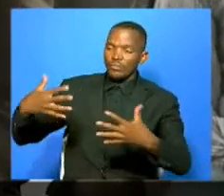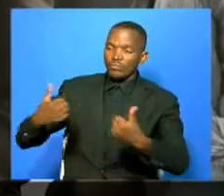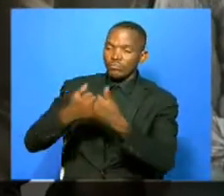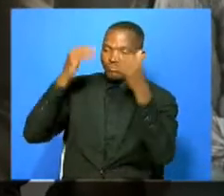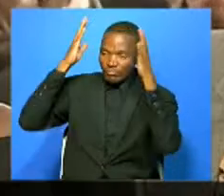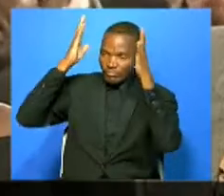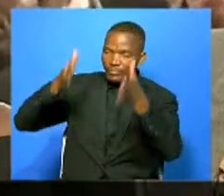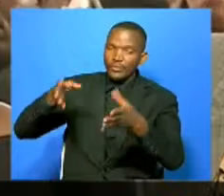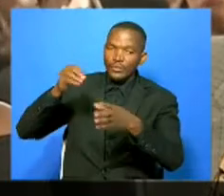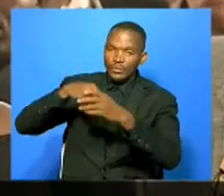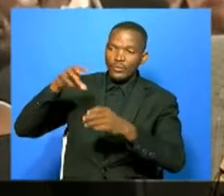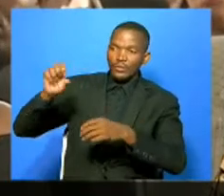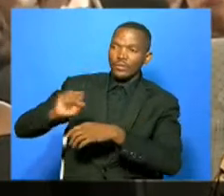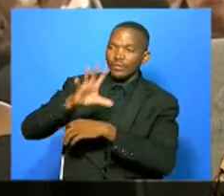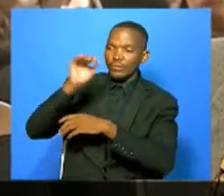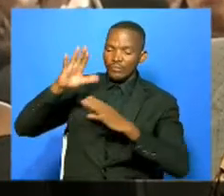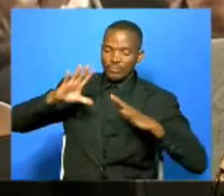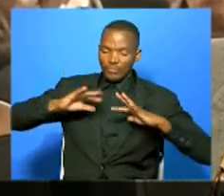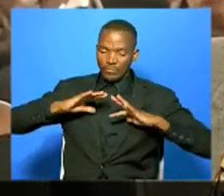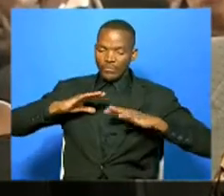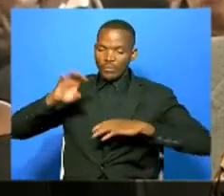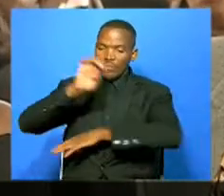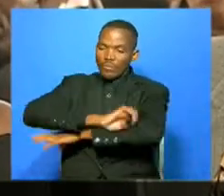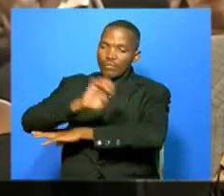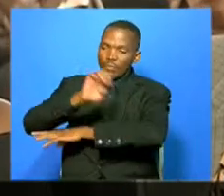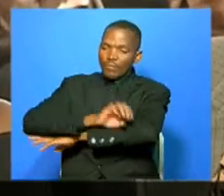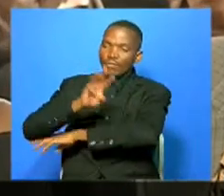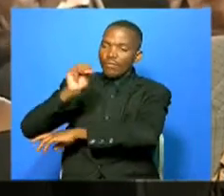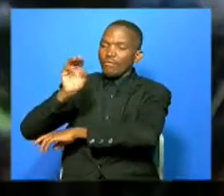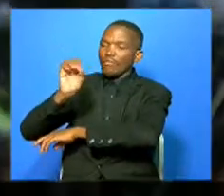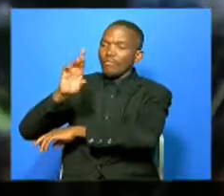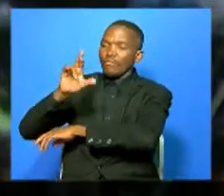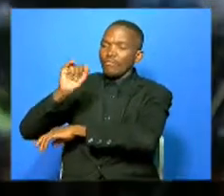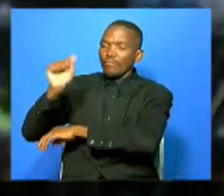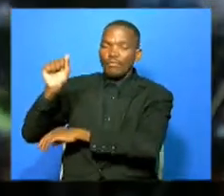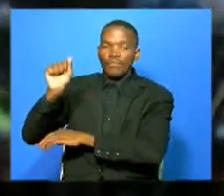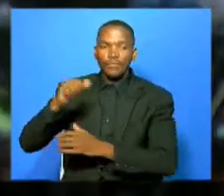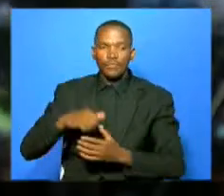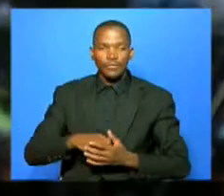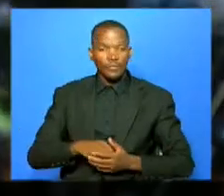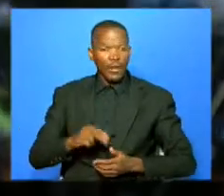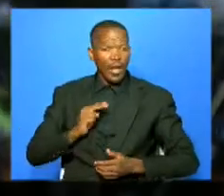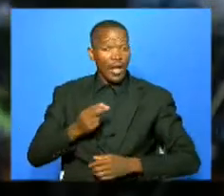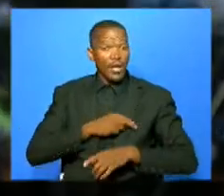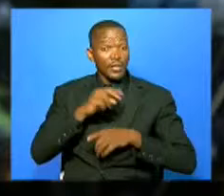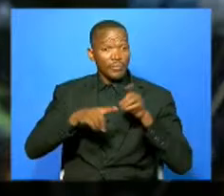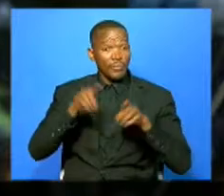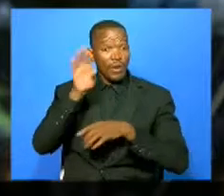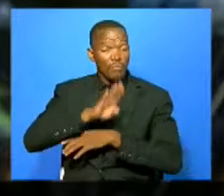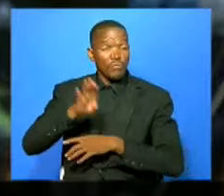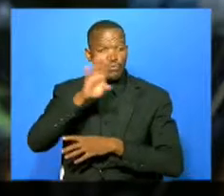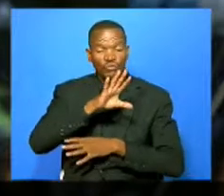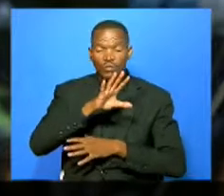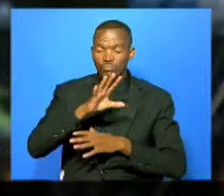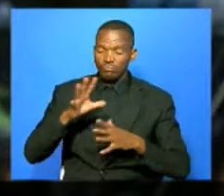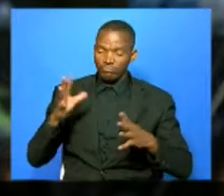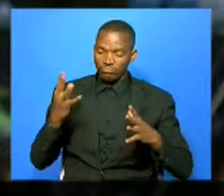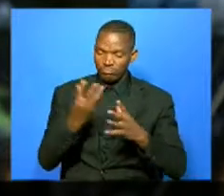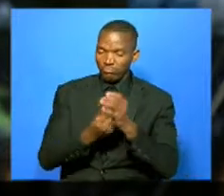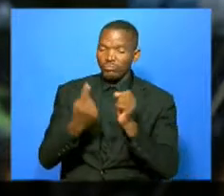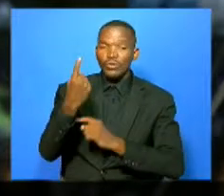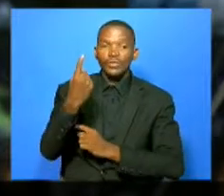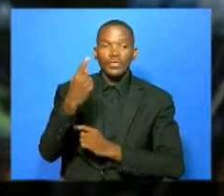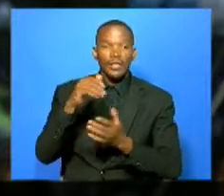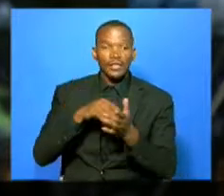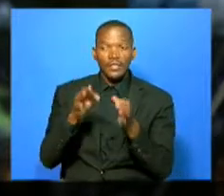base ga ba ya malatsing a Paseka kwa Moria kwa Aforika Borwa. Kana re le Batswana re batho ba le bangwe fela jaanong ga